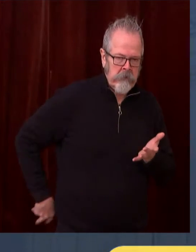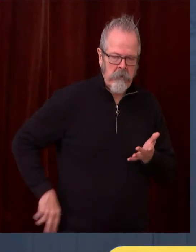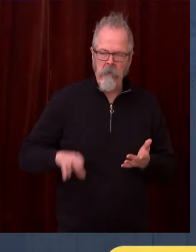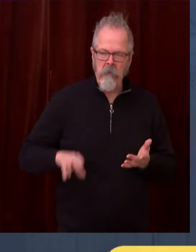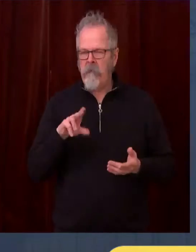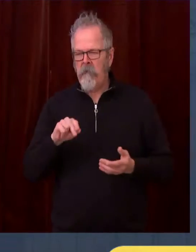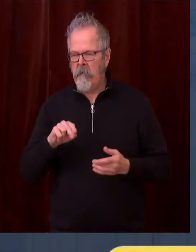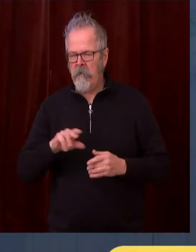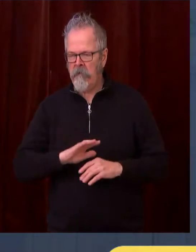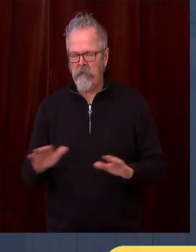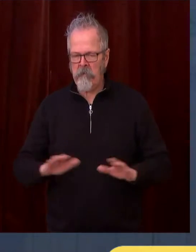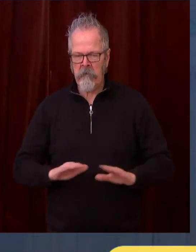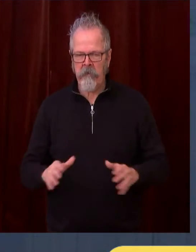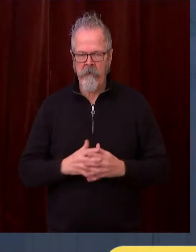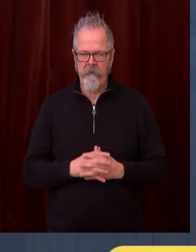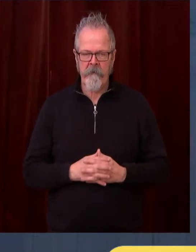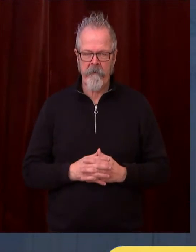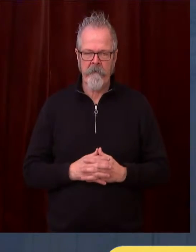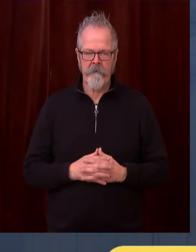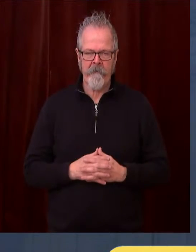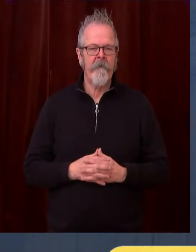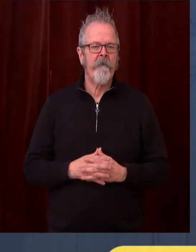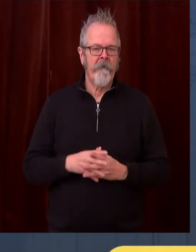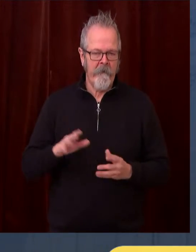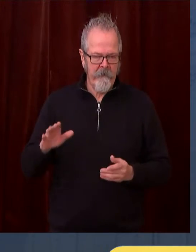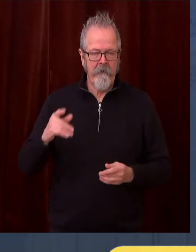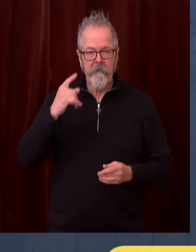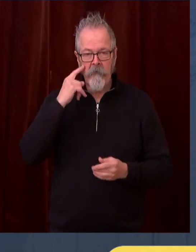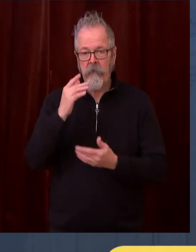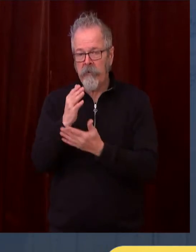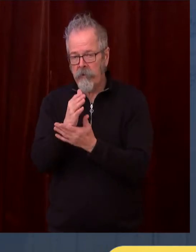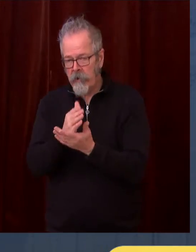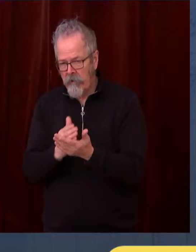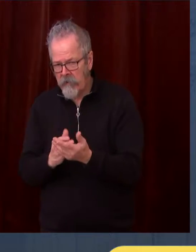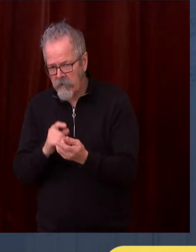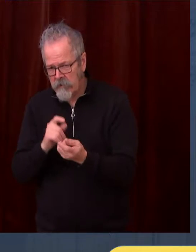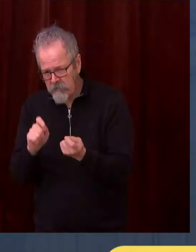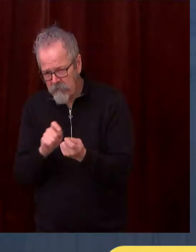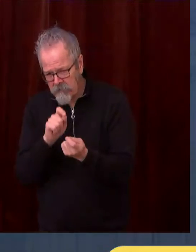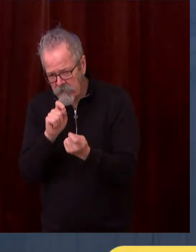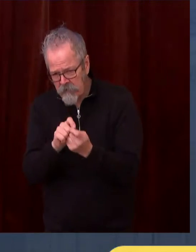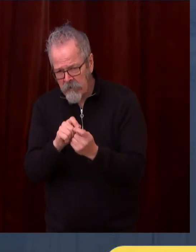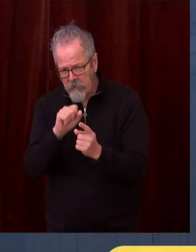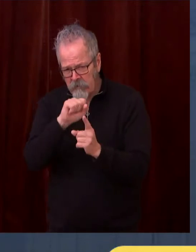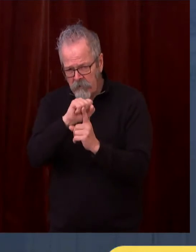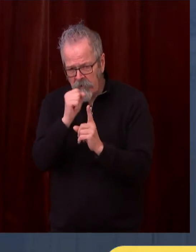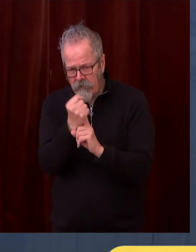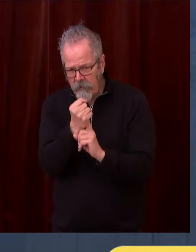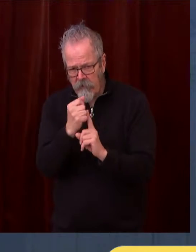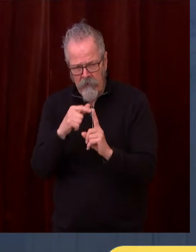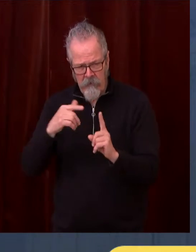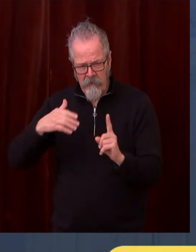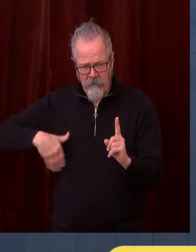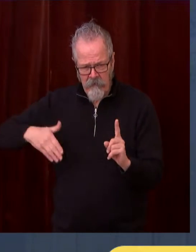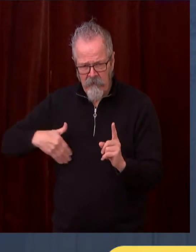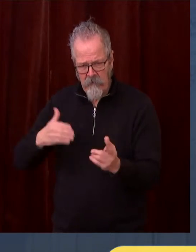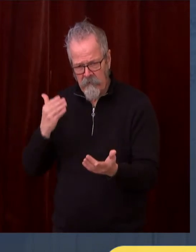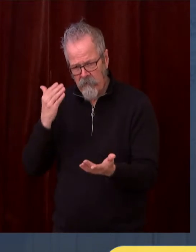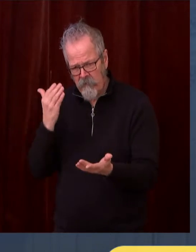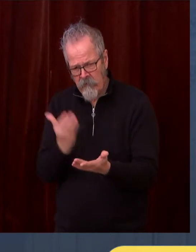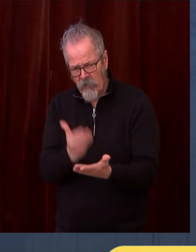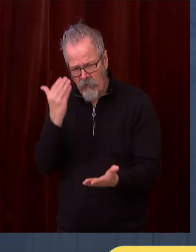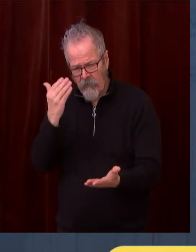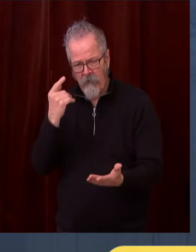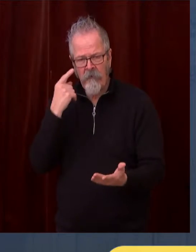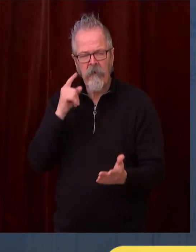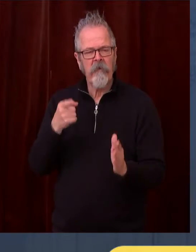what this vaccine means as far as transmission of asymptomatic disease or other things like that, this